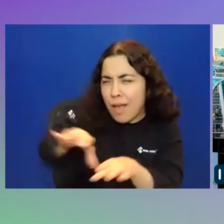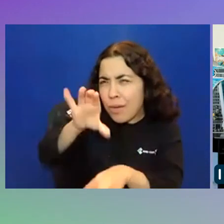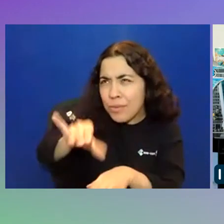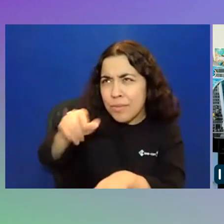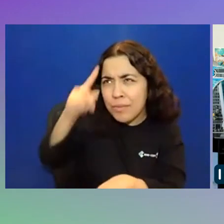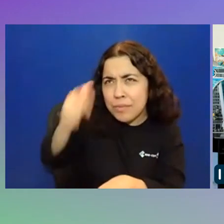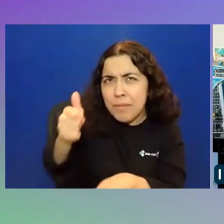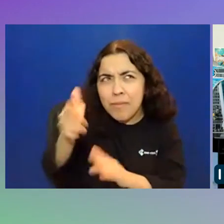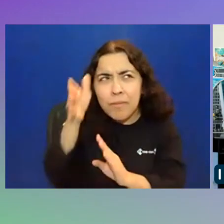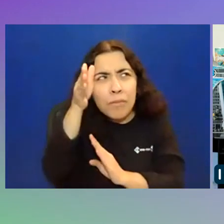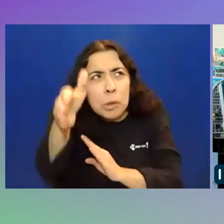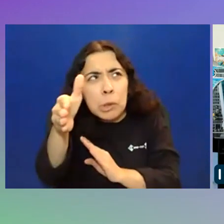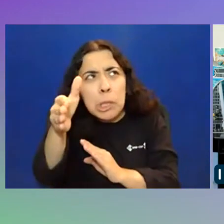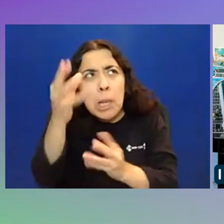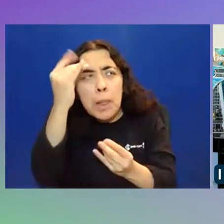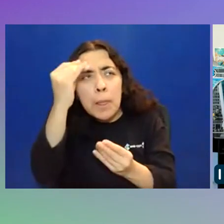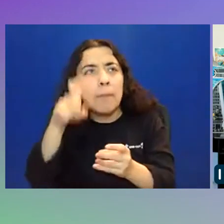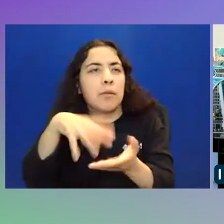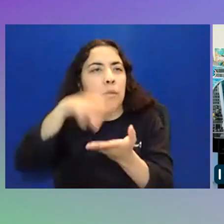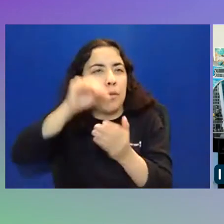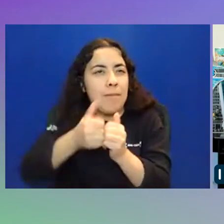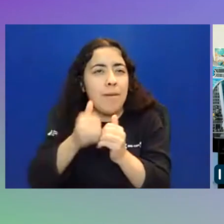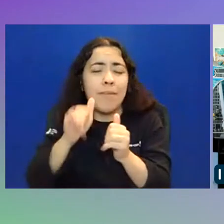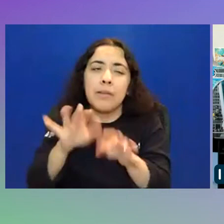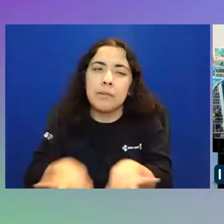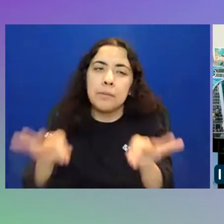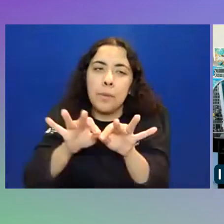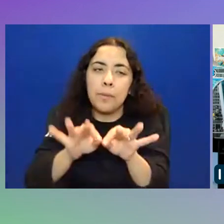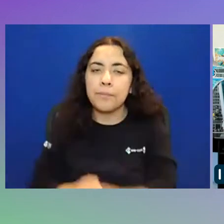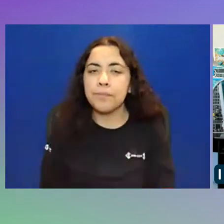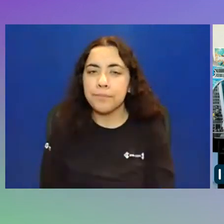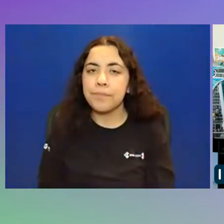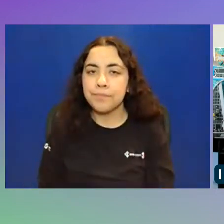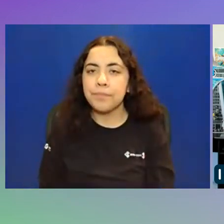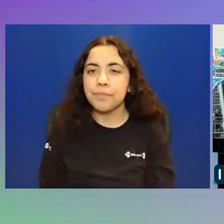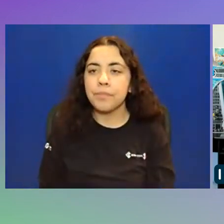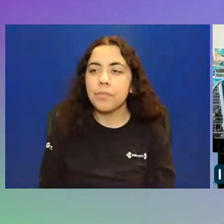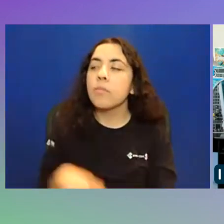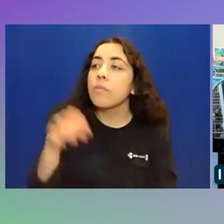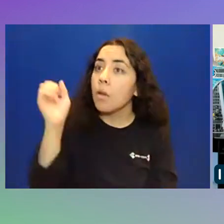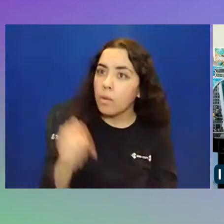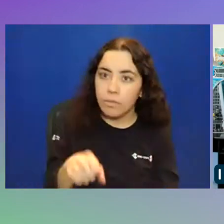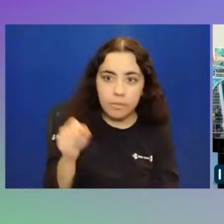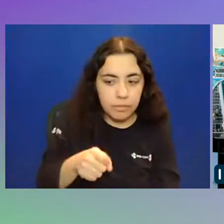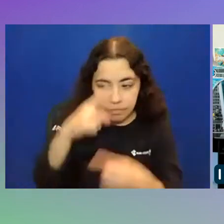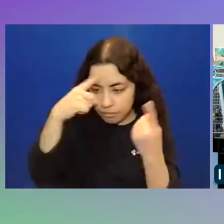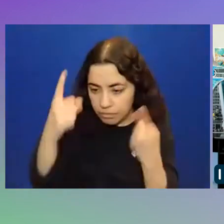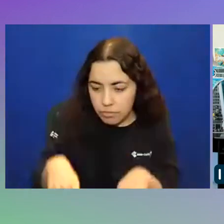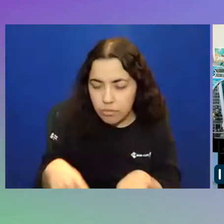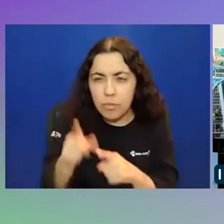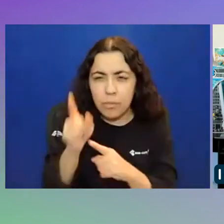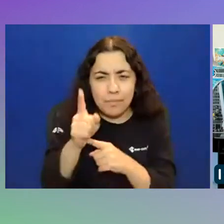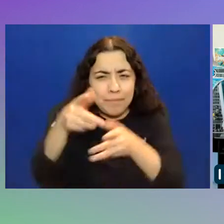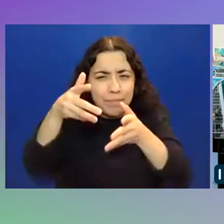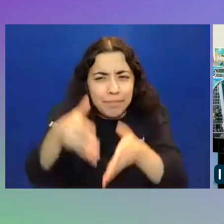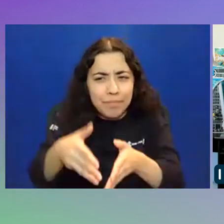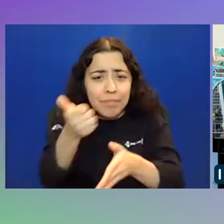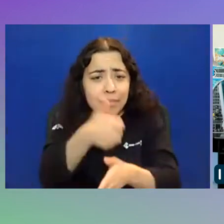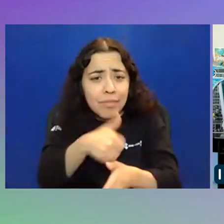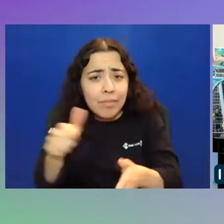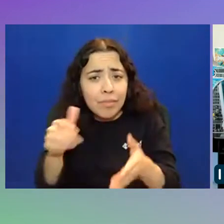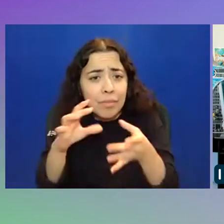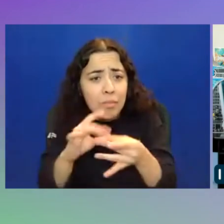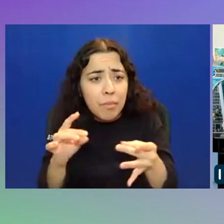Absolutely. I think we're about a minute out. So I guess just any parting comments about, just how